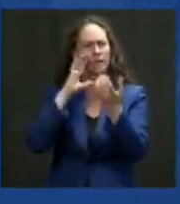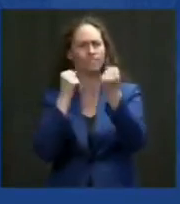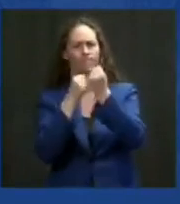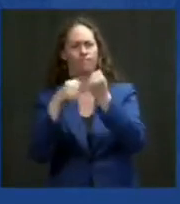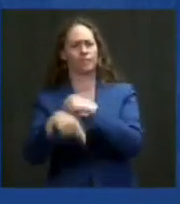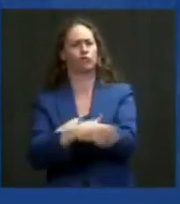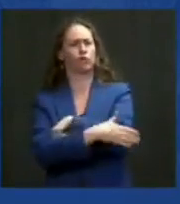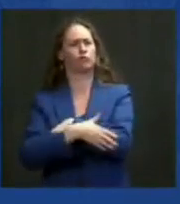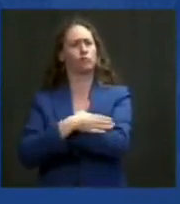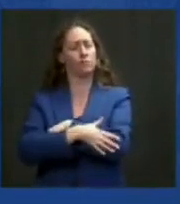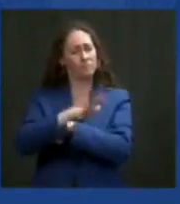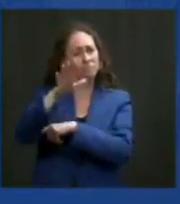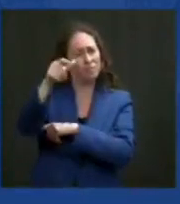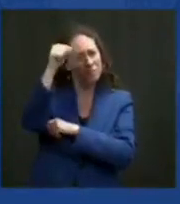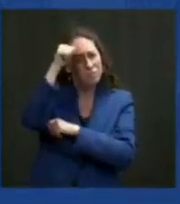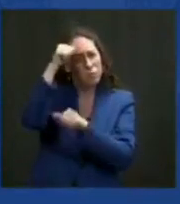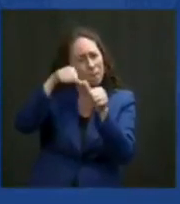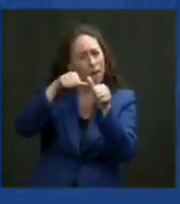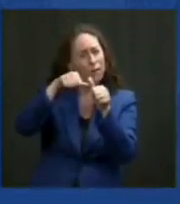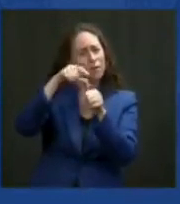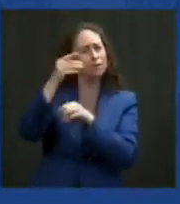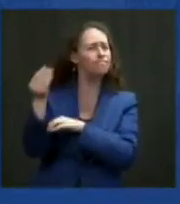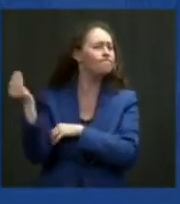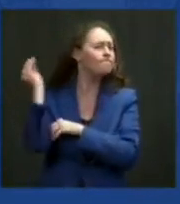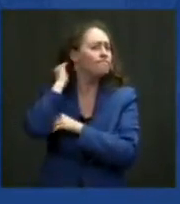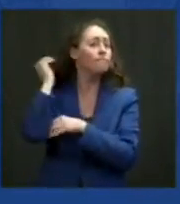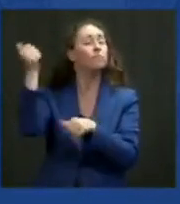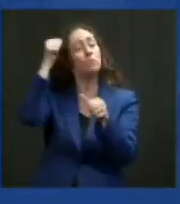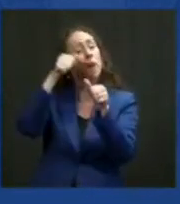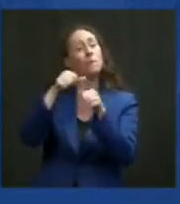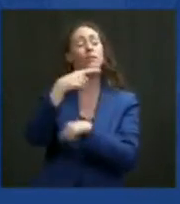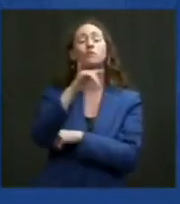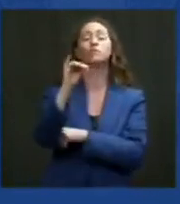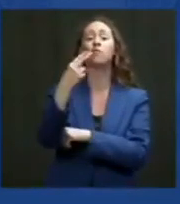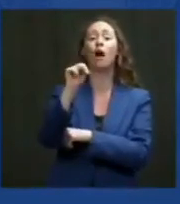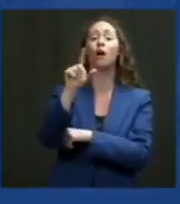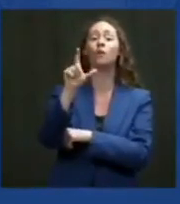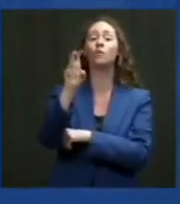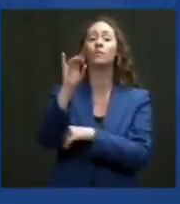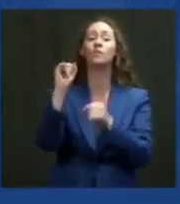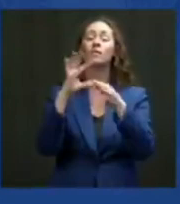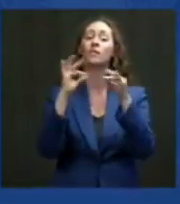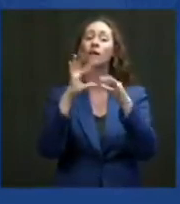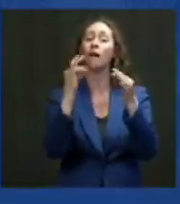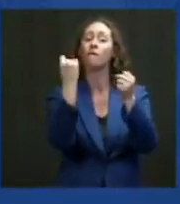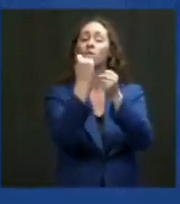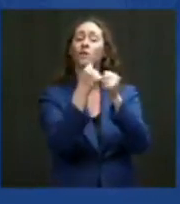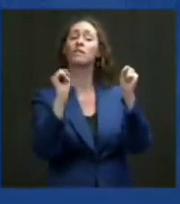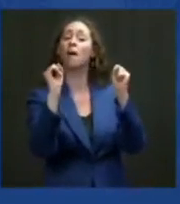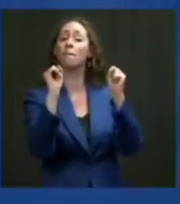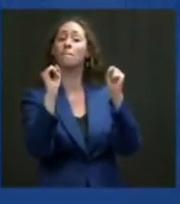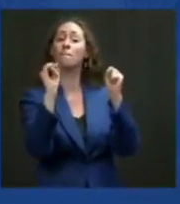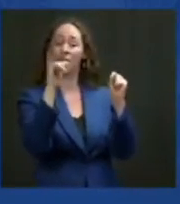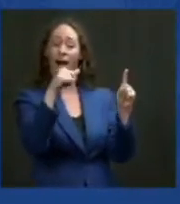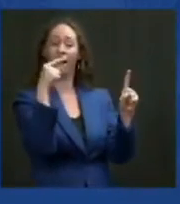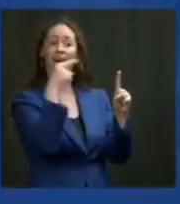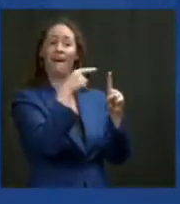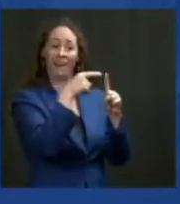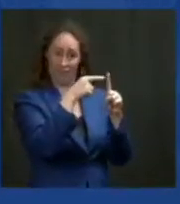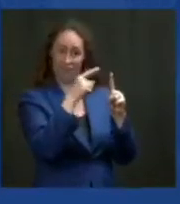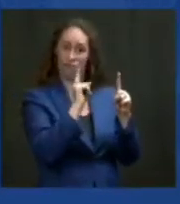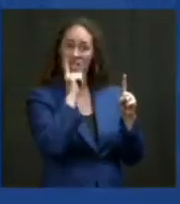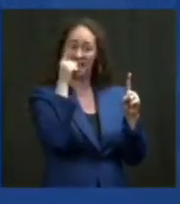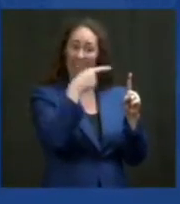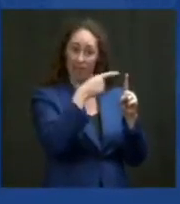Just remember, our late friend John Lewis said, freedom is not a state, it's an act.